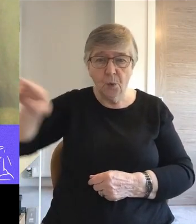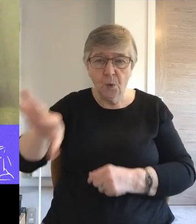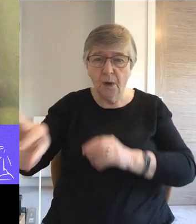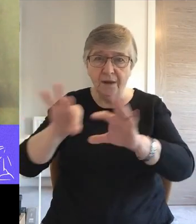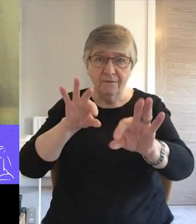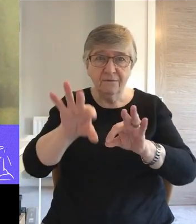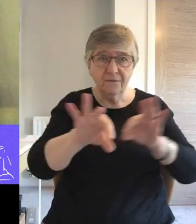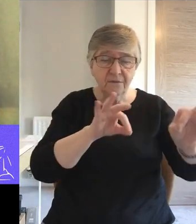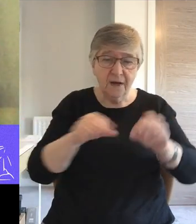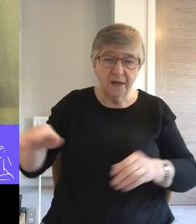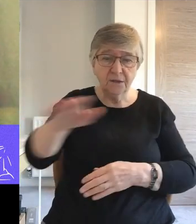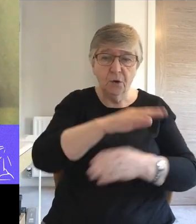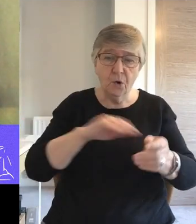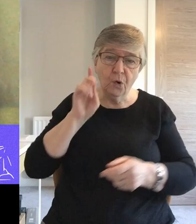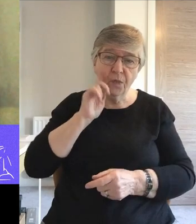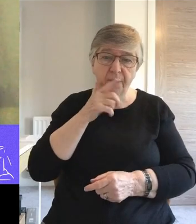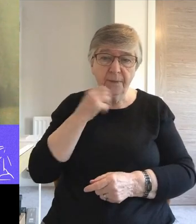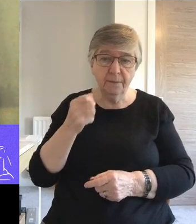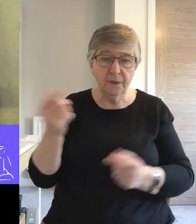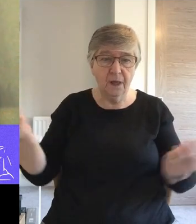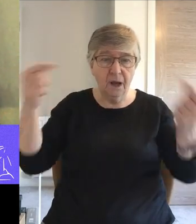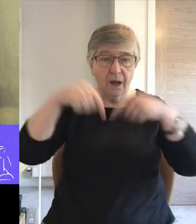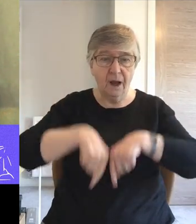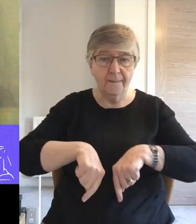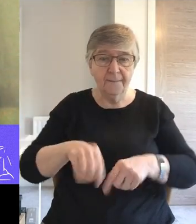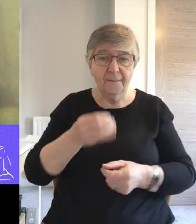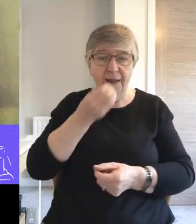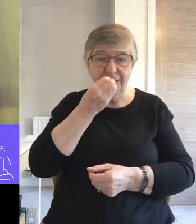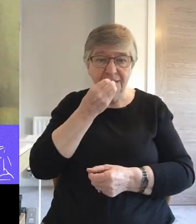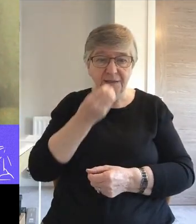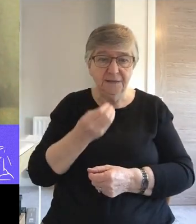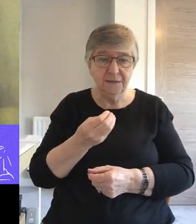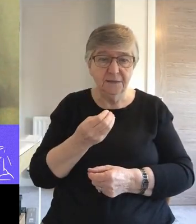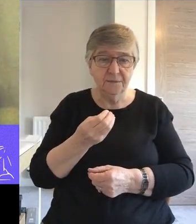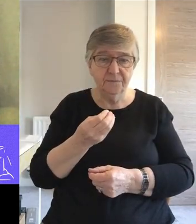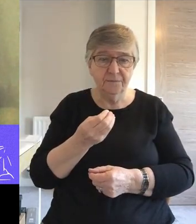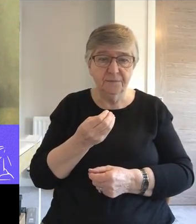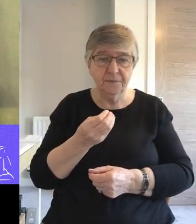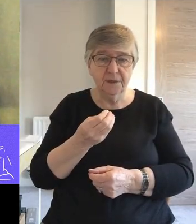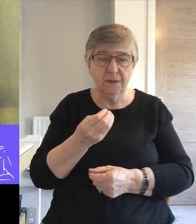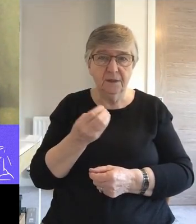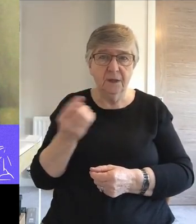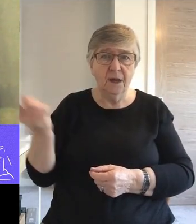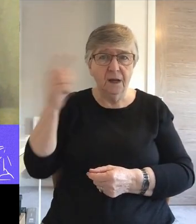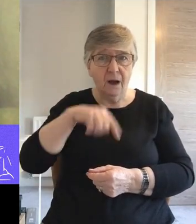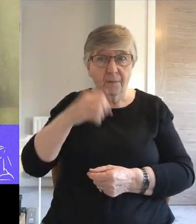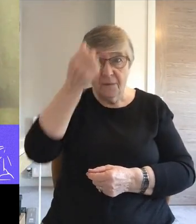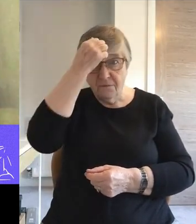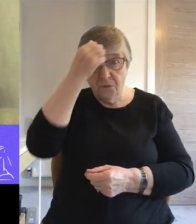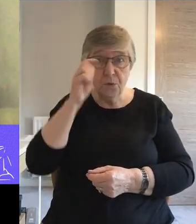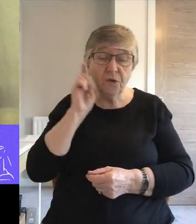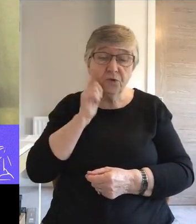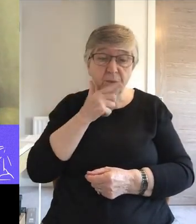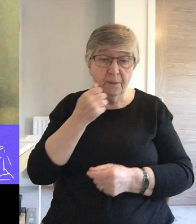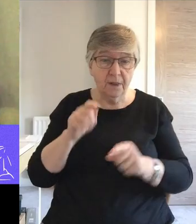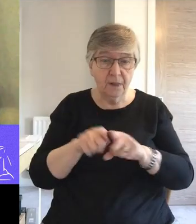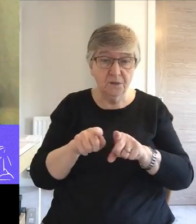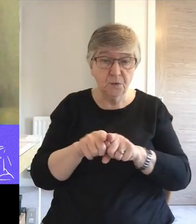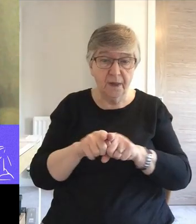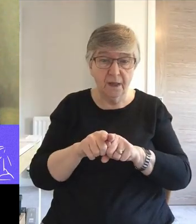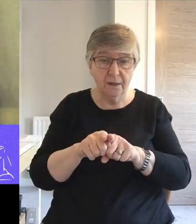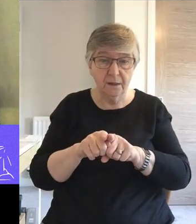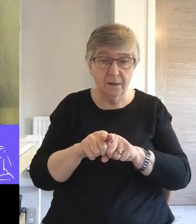from the highest place in the town, "Come in, ignorant people." And to the foolish she says,